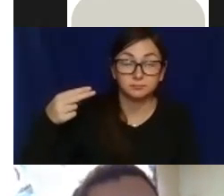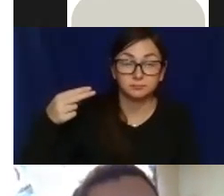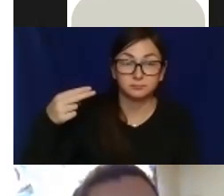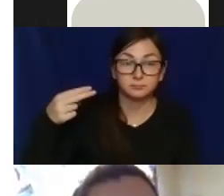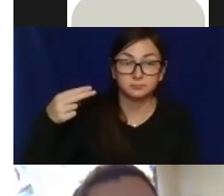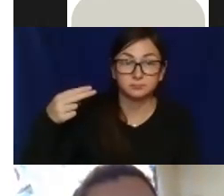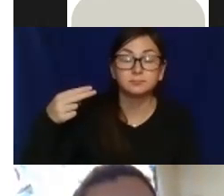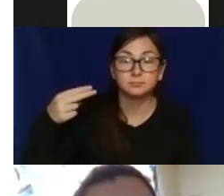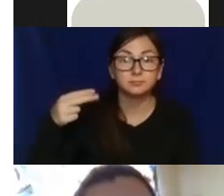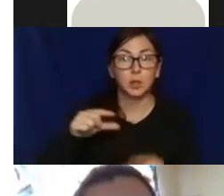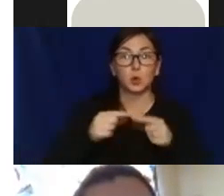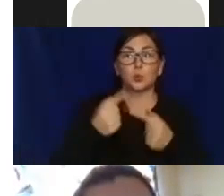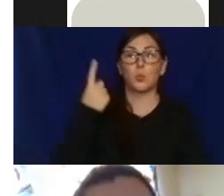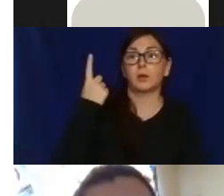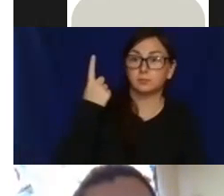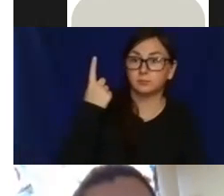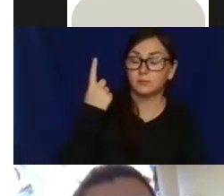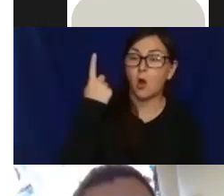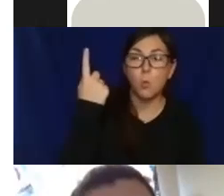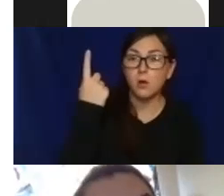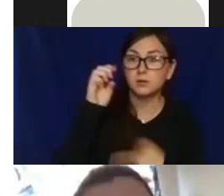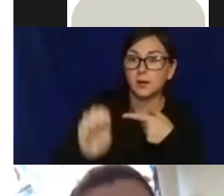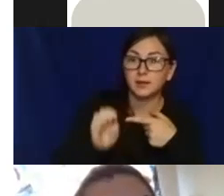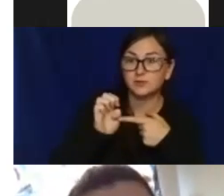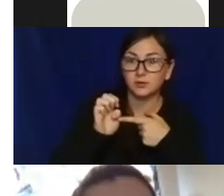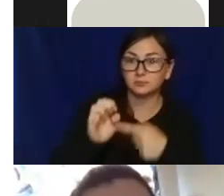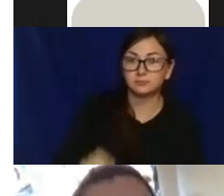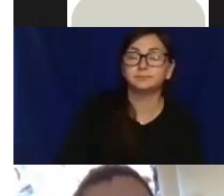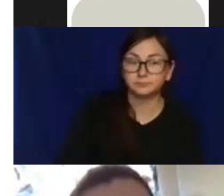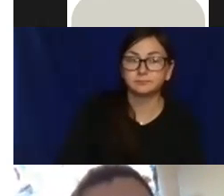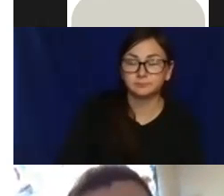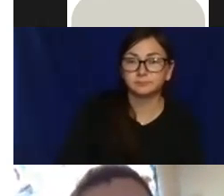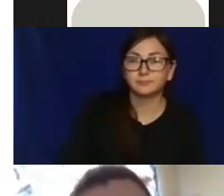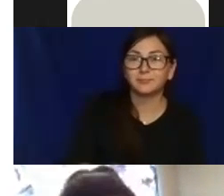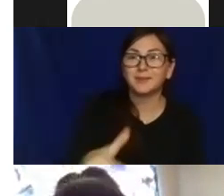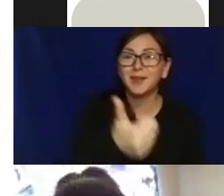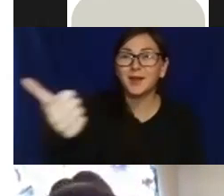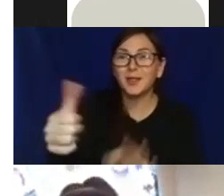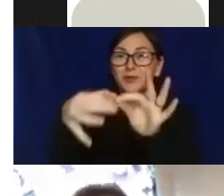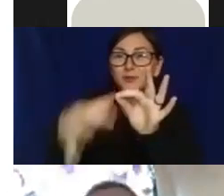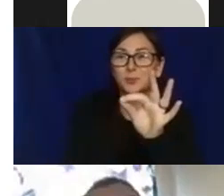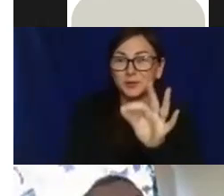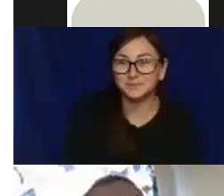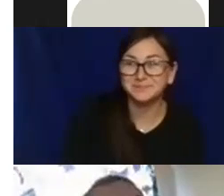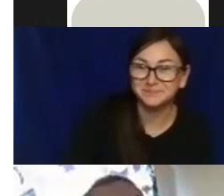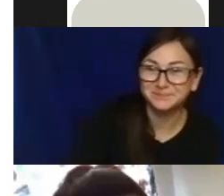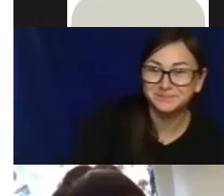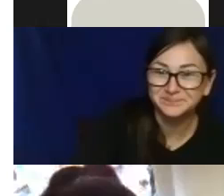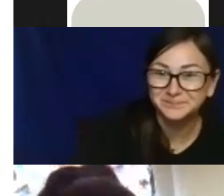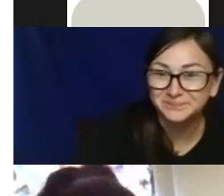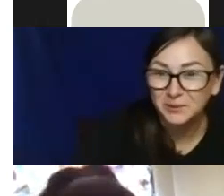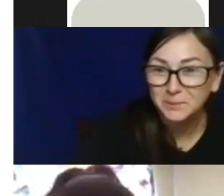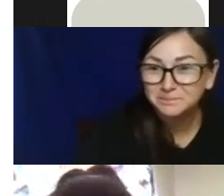is in group 1. It brings 1 valence electrons, but there are 3 of